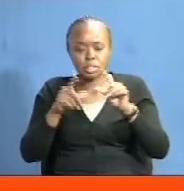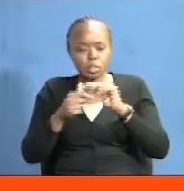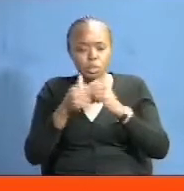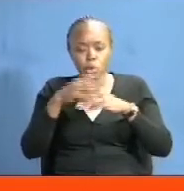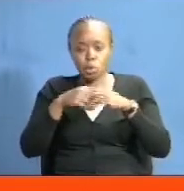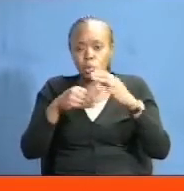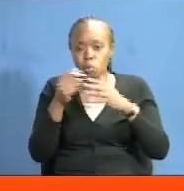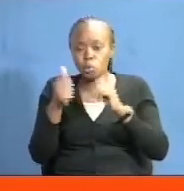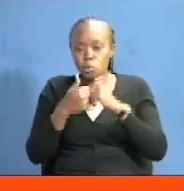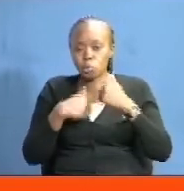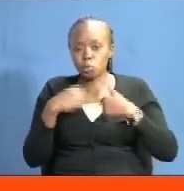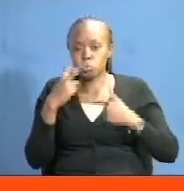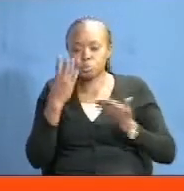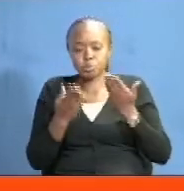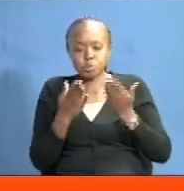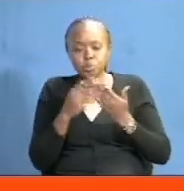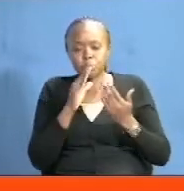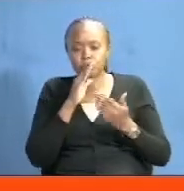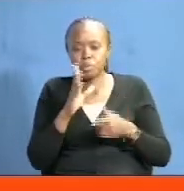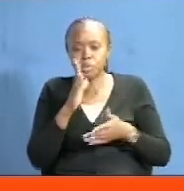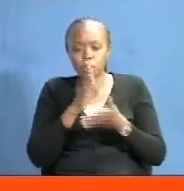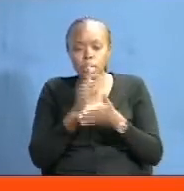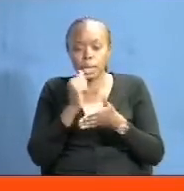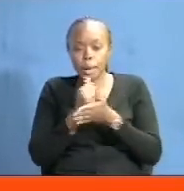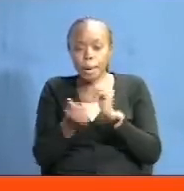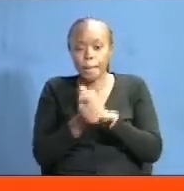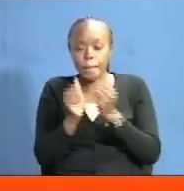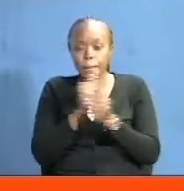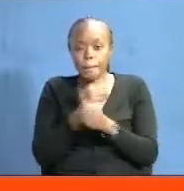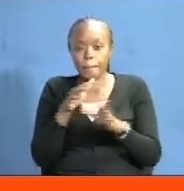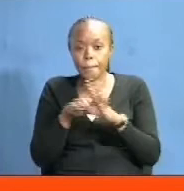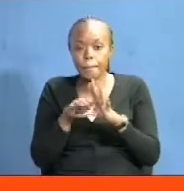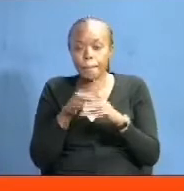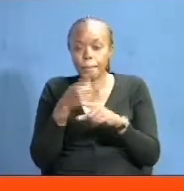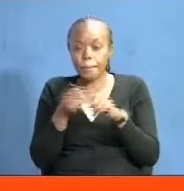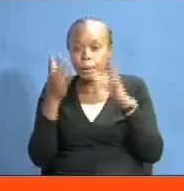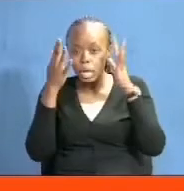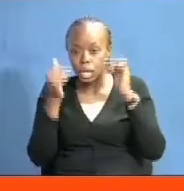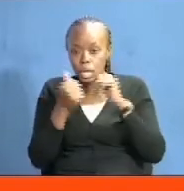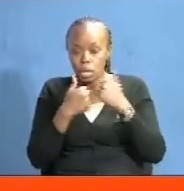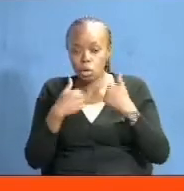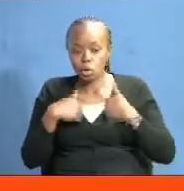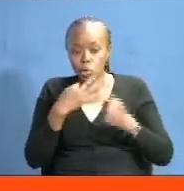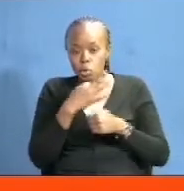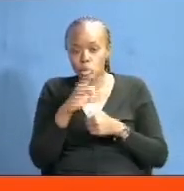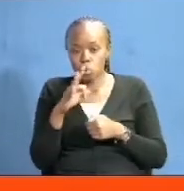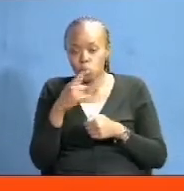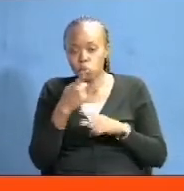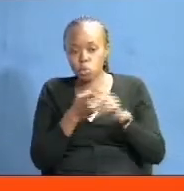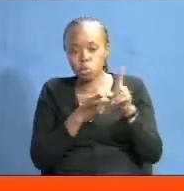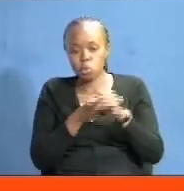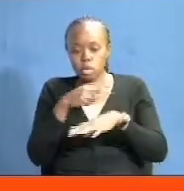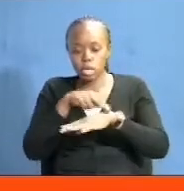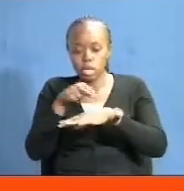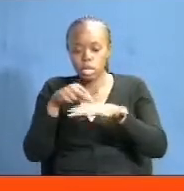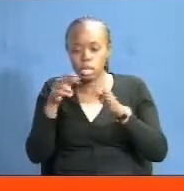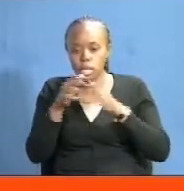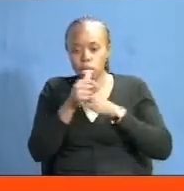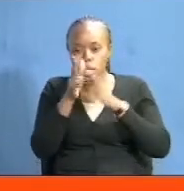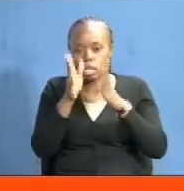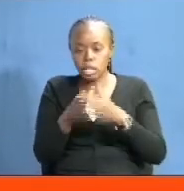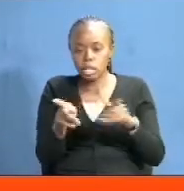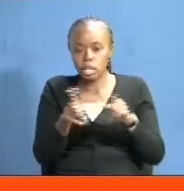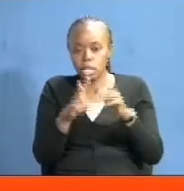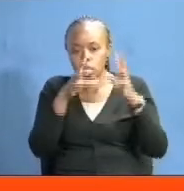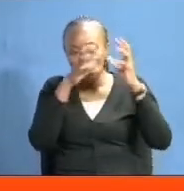Sure. The intentions may not be what necessarily translated into, but now we have a total disconnect from national leadership. And I